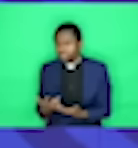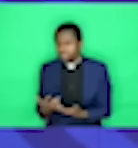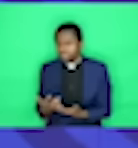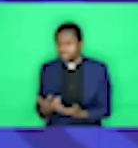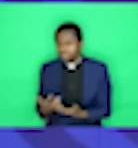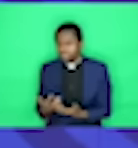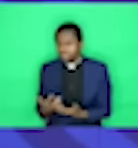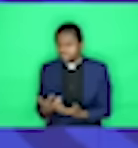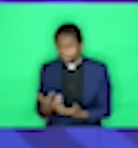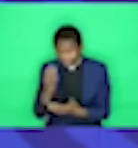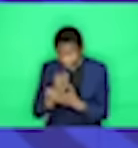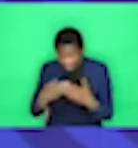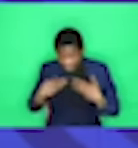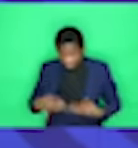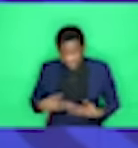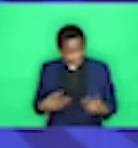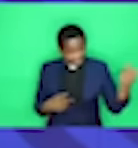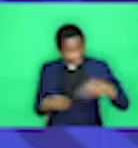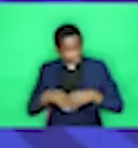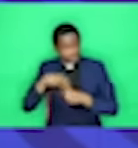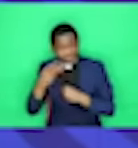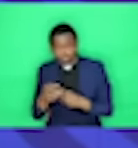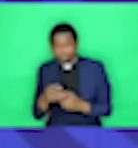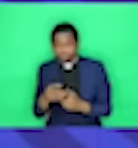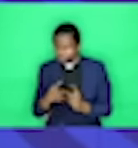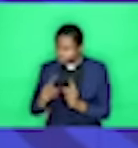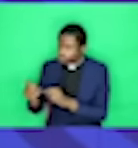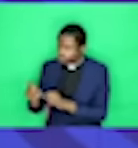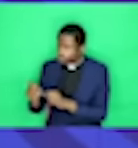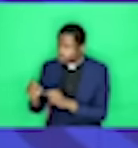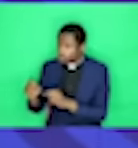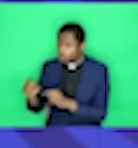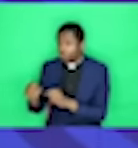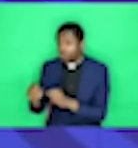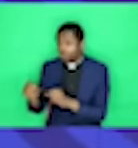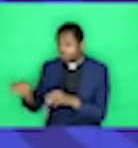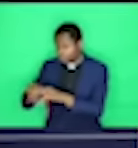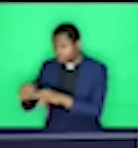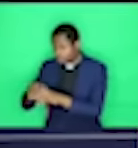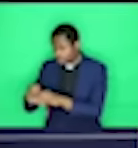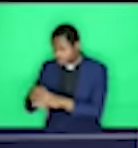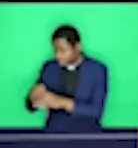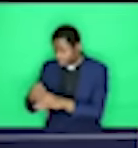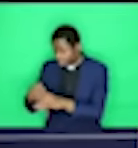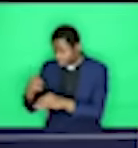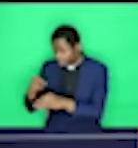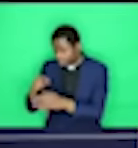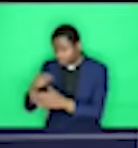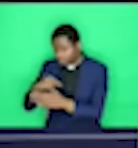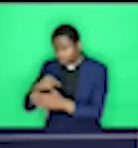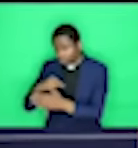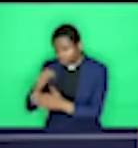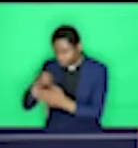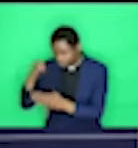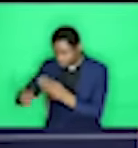Somebody came from outside. The person was going to attend a wedding that we had this weekend. When we were